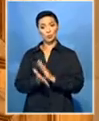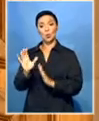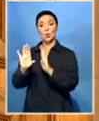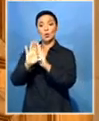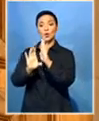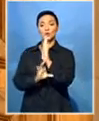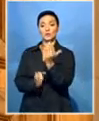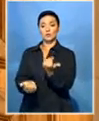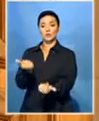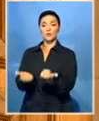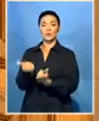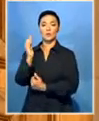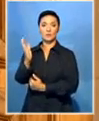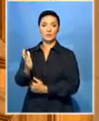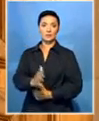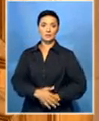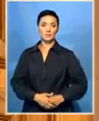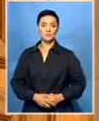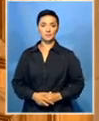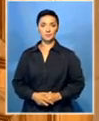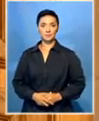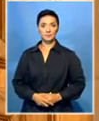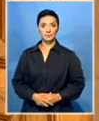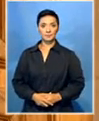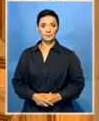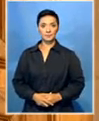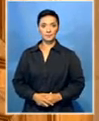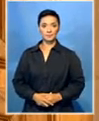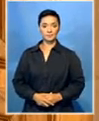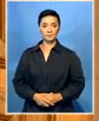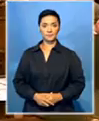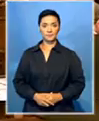Constitutional Court. Bali Sibanyoni, SABC News, Bloemfontein.